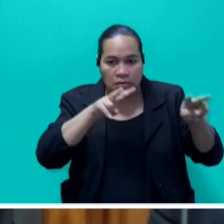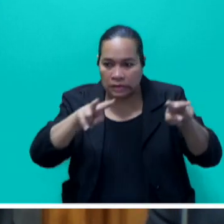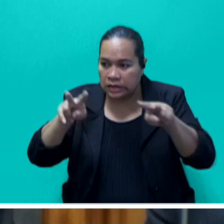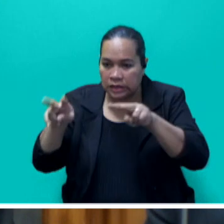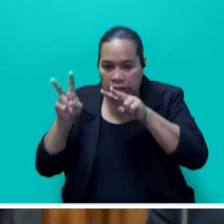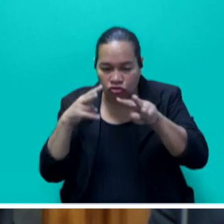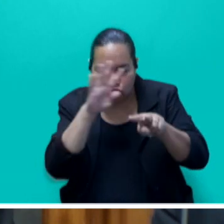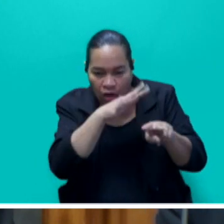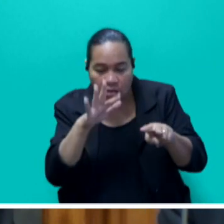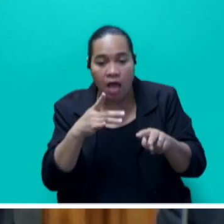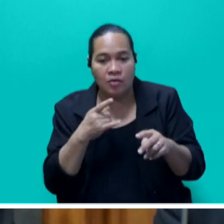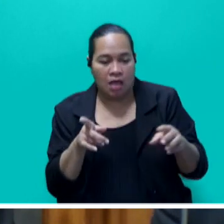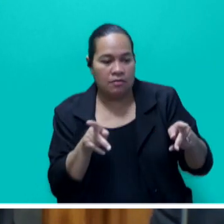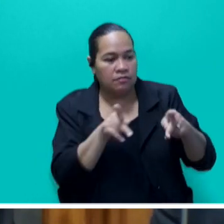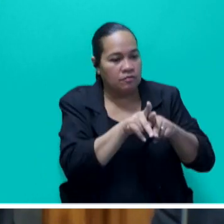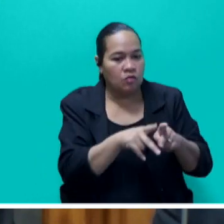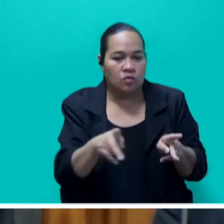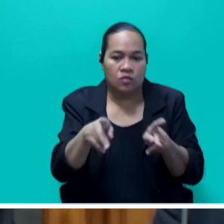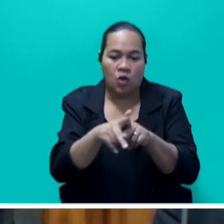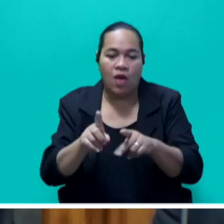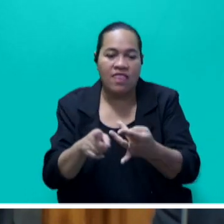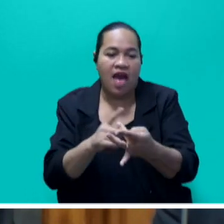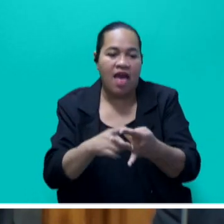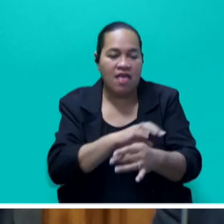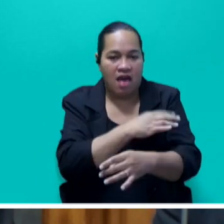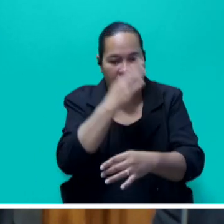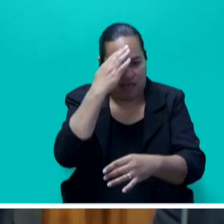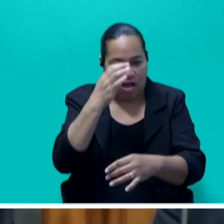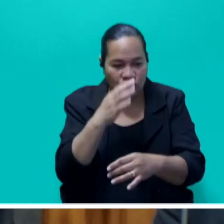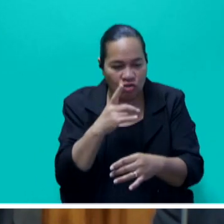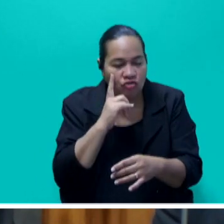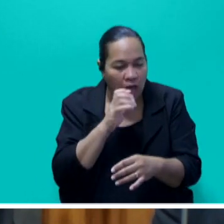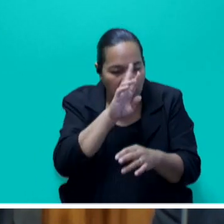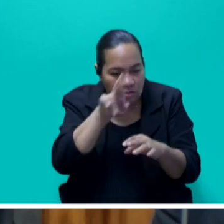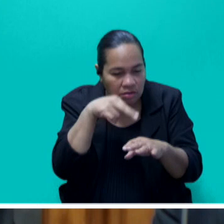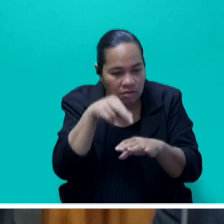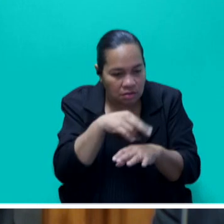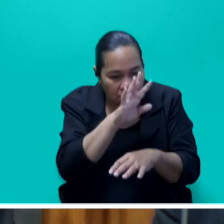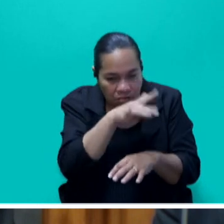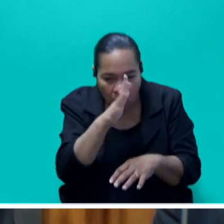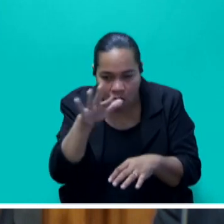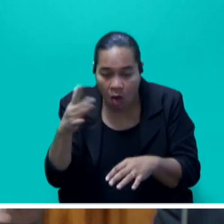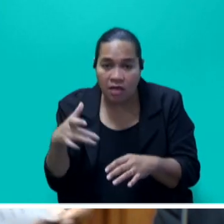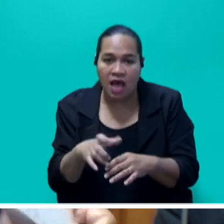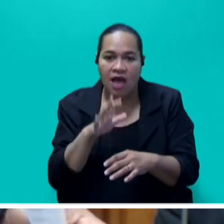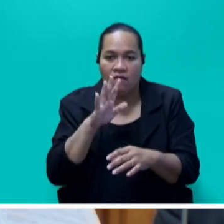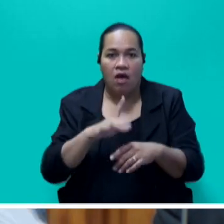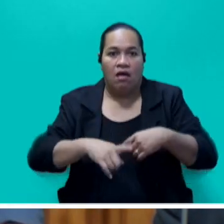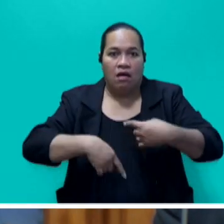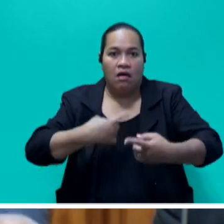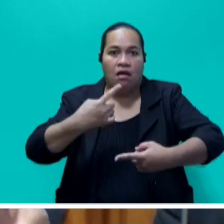collaboration with regional members of the foreign fisheries agencies and conduct 5 annual surveillance operations throughout the